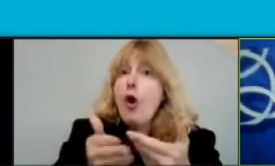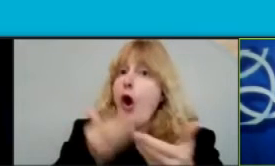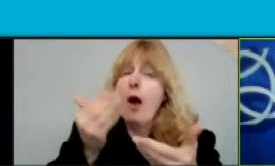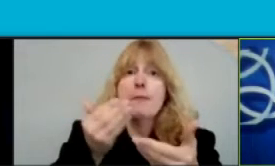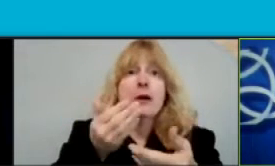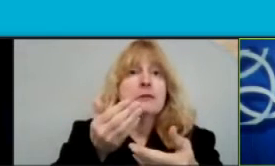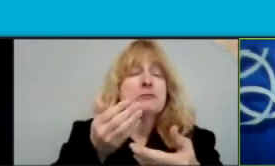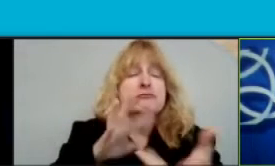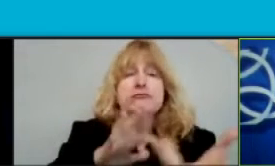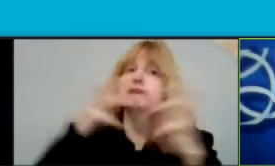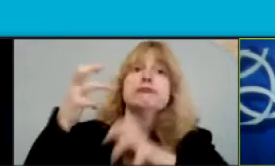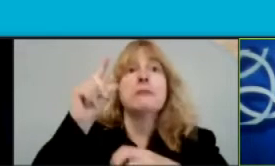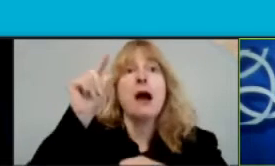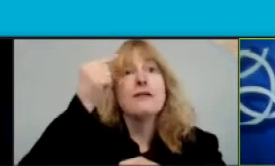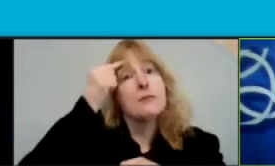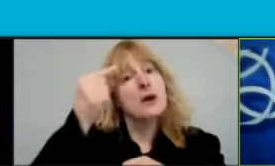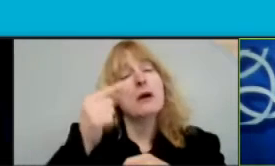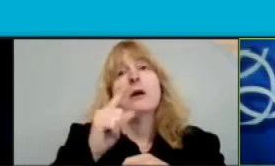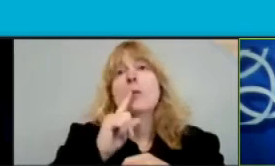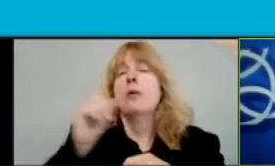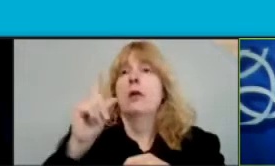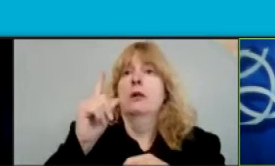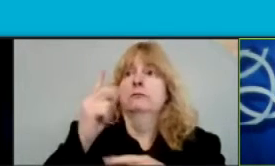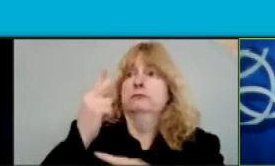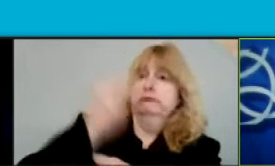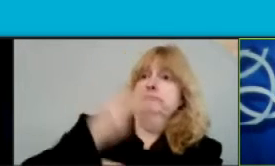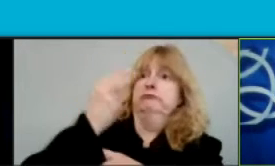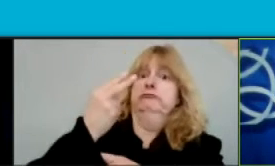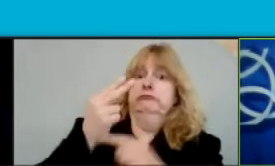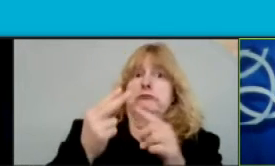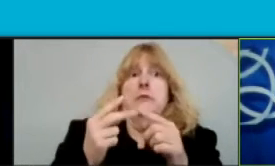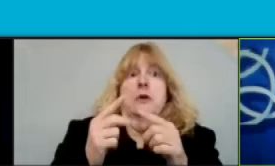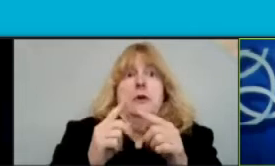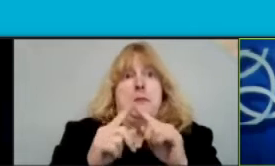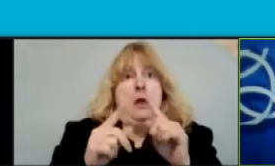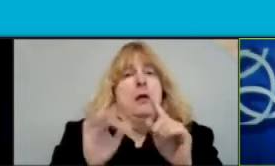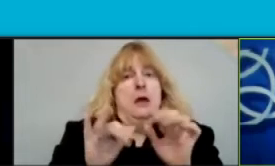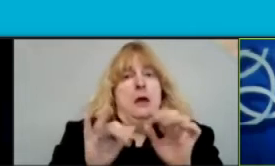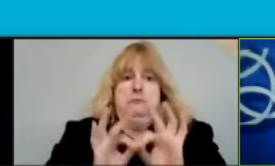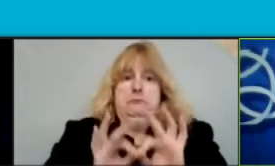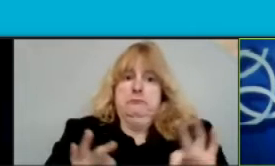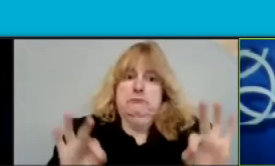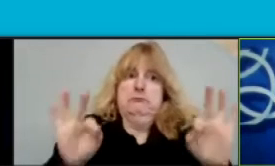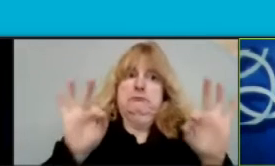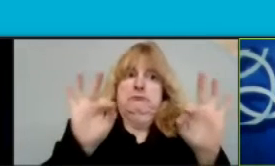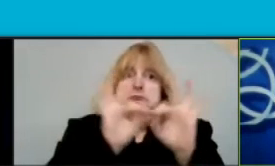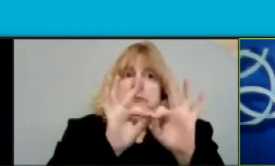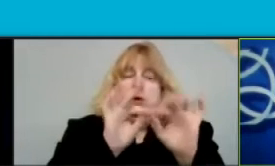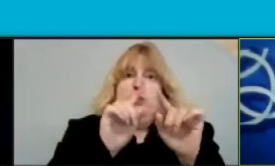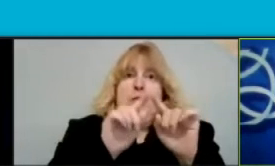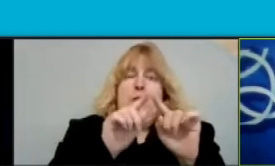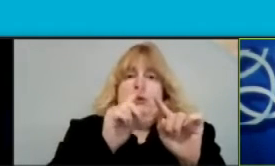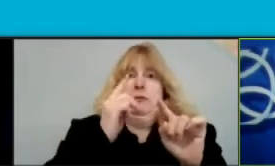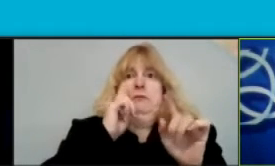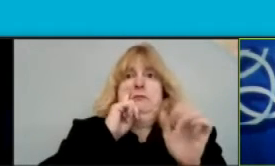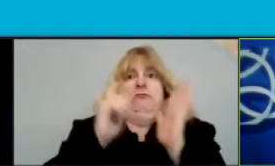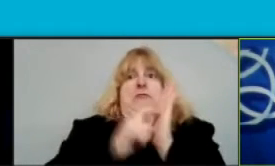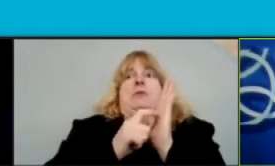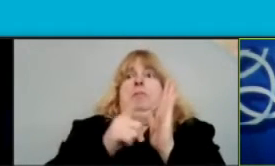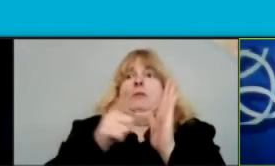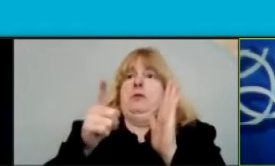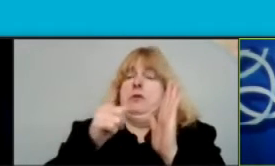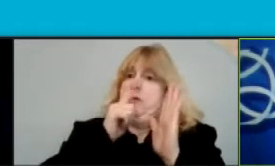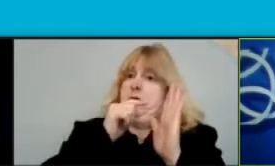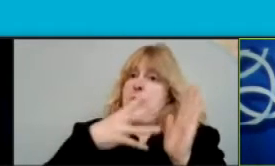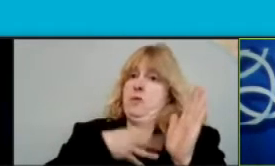a monumental and vital vision of what white supremacy looks like, because had that been